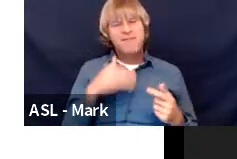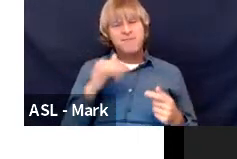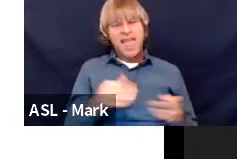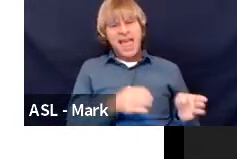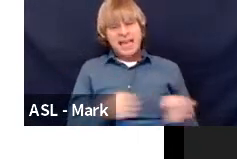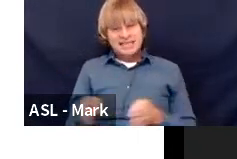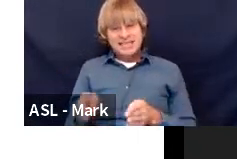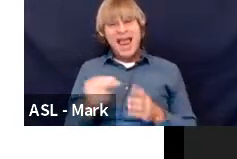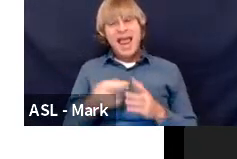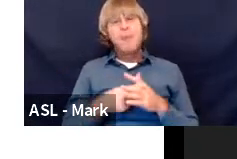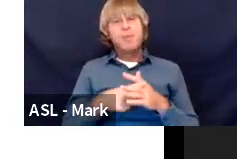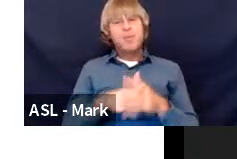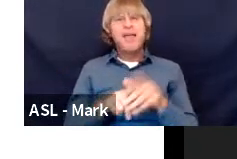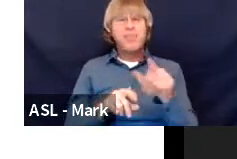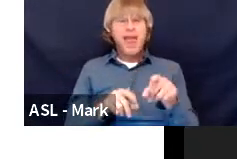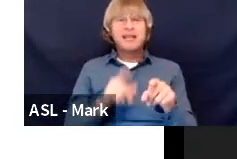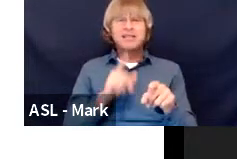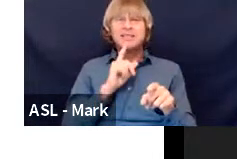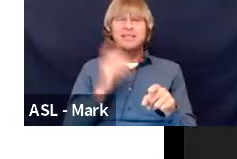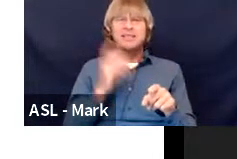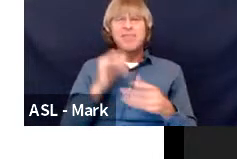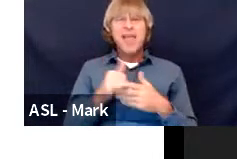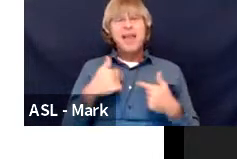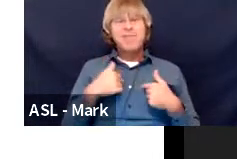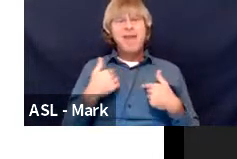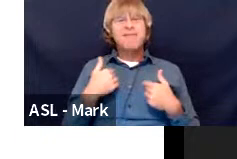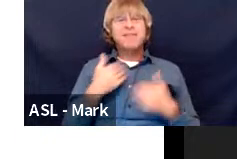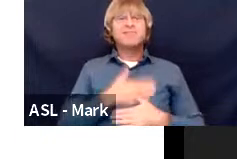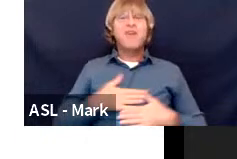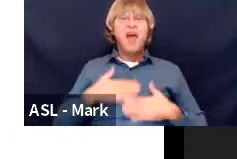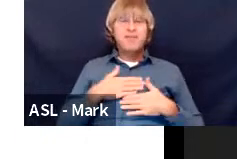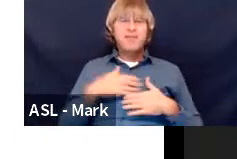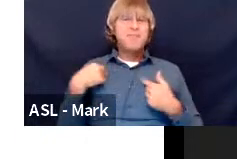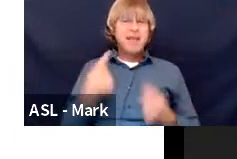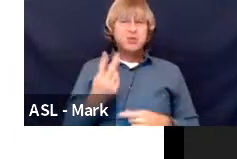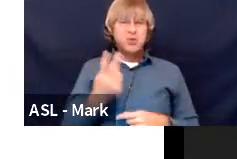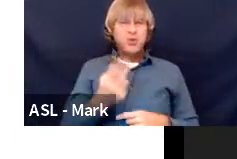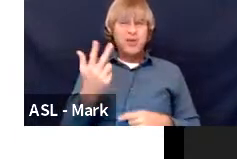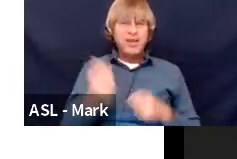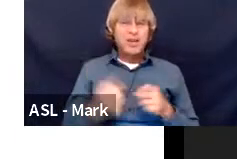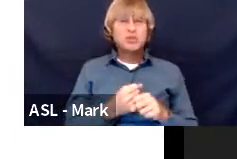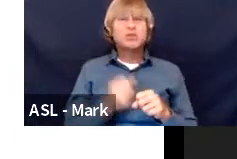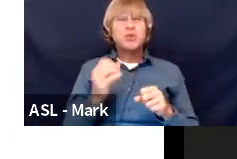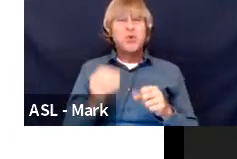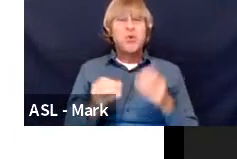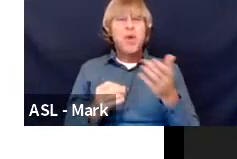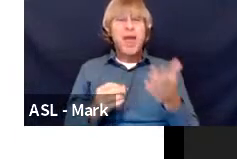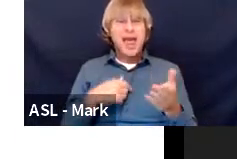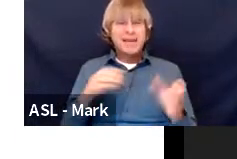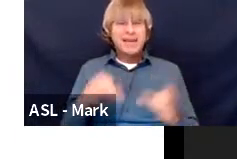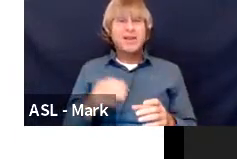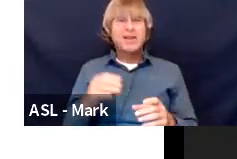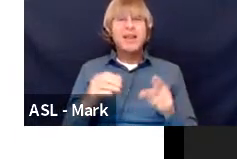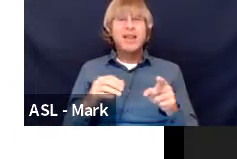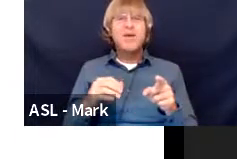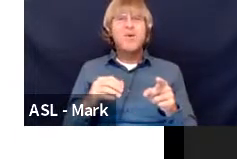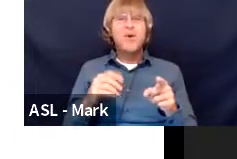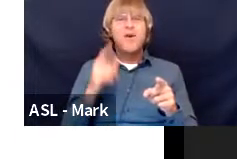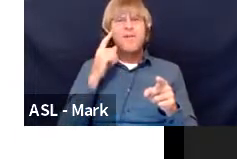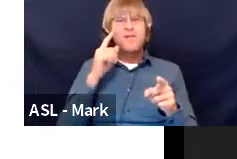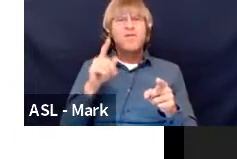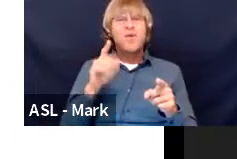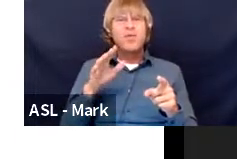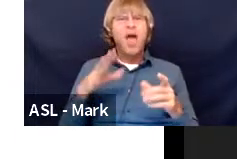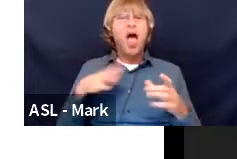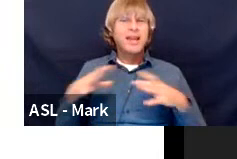idea and implementing it is something that I've been having fun with for the last 2 or 3 years. So I've done one for